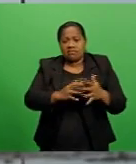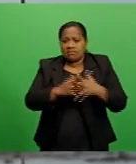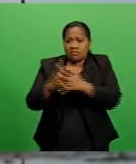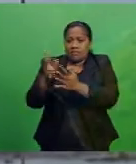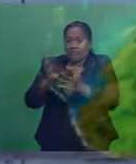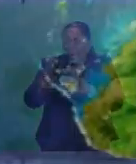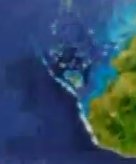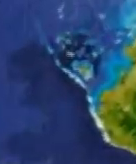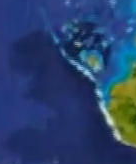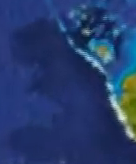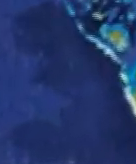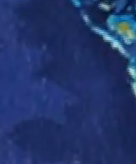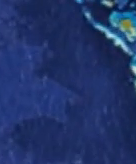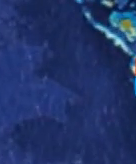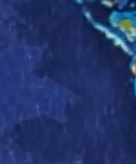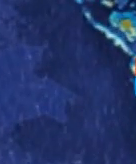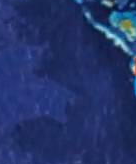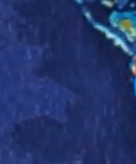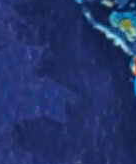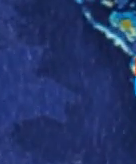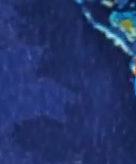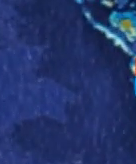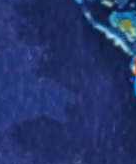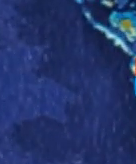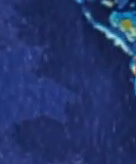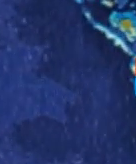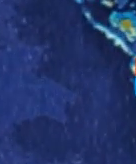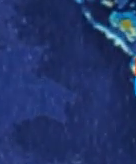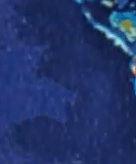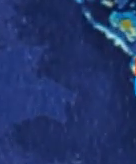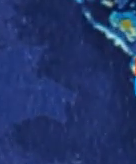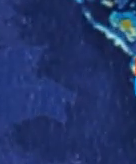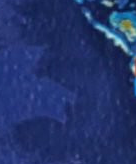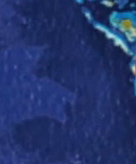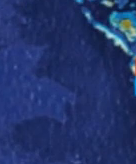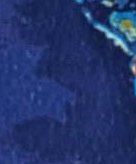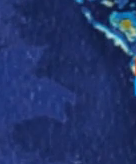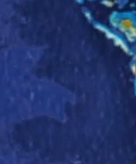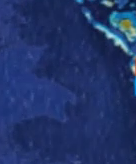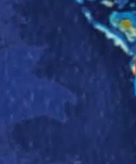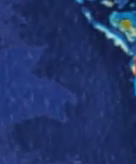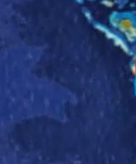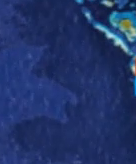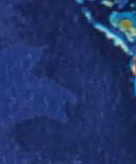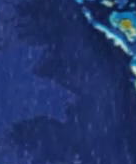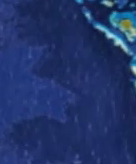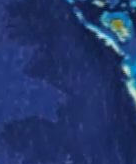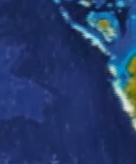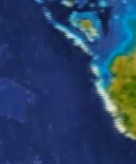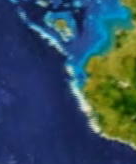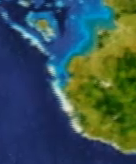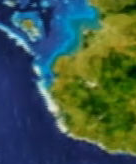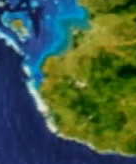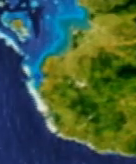country. Looking to the west, partly cloudy with isolated afternoon or evening showers.